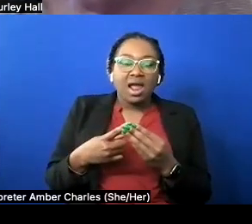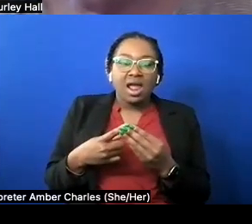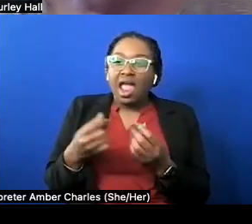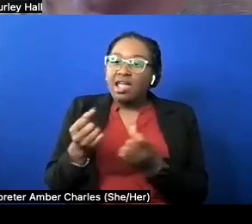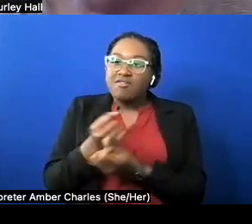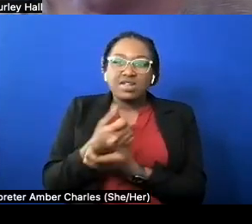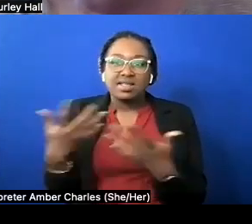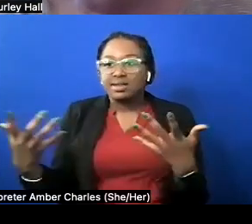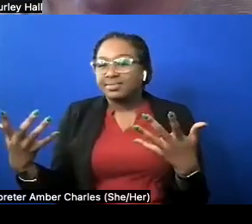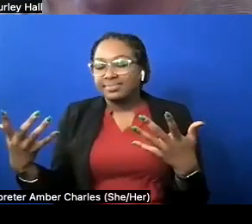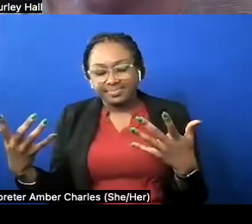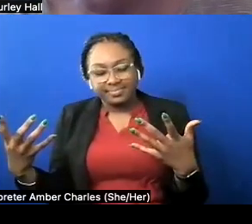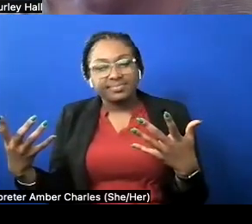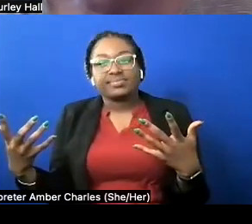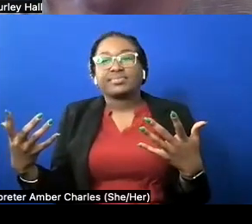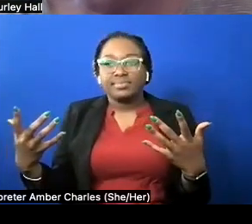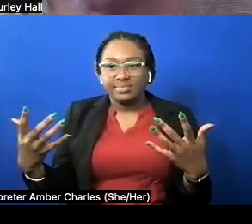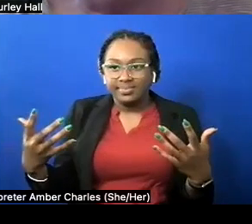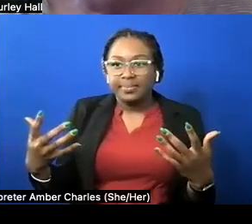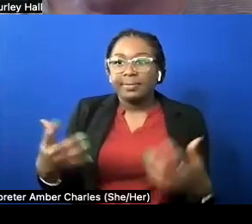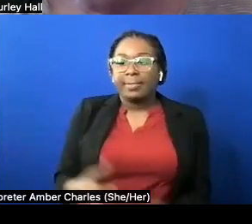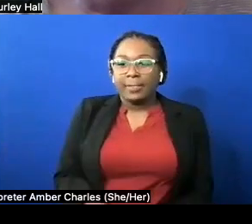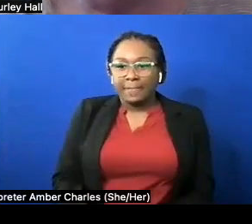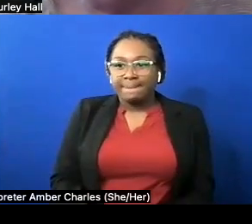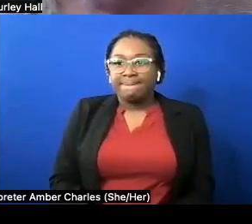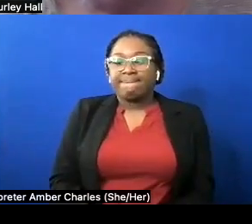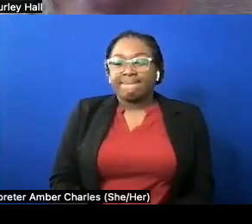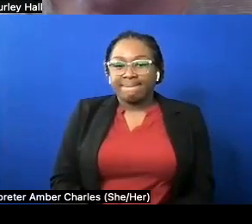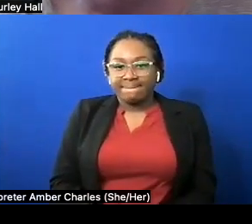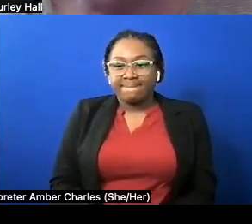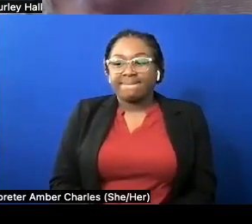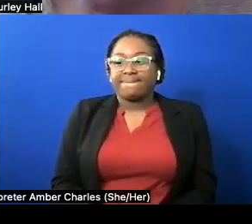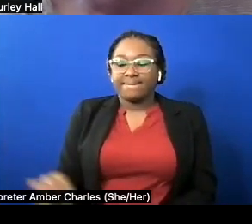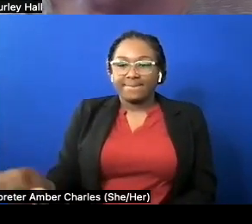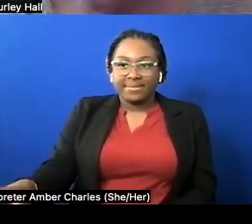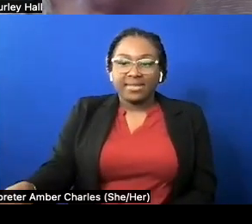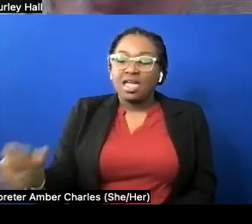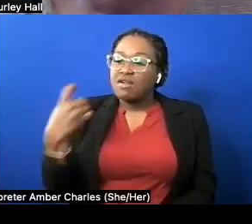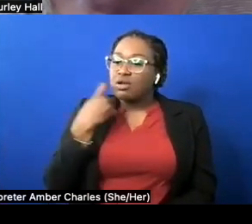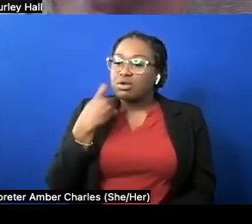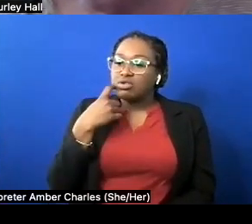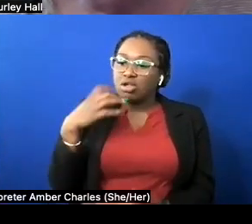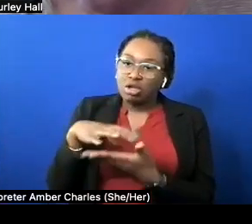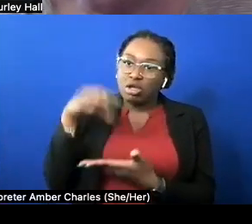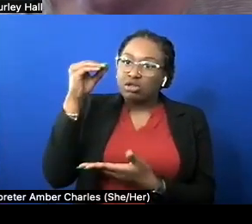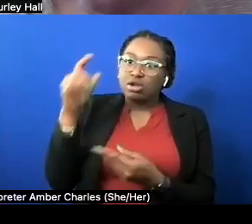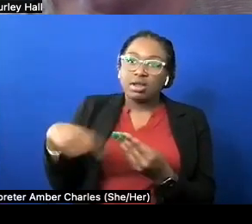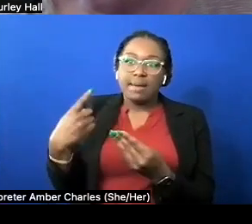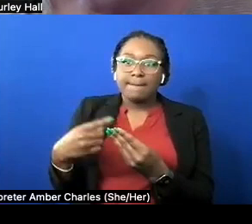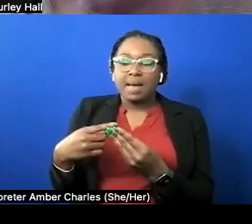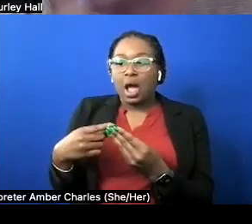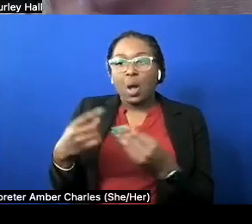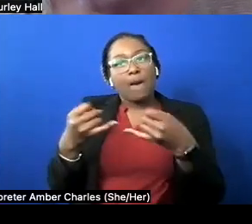everything that I've come to learn about boundaries